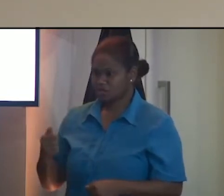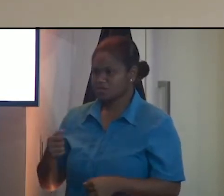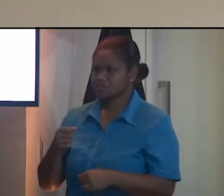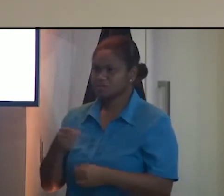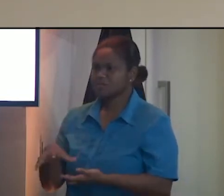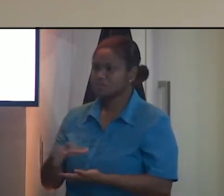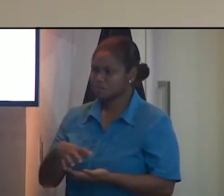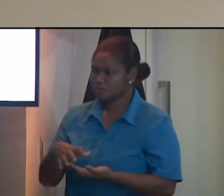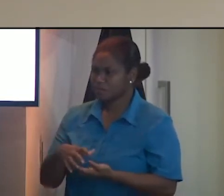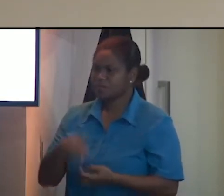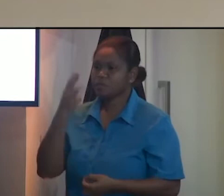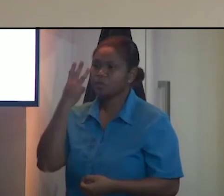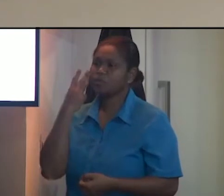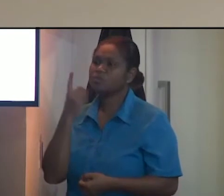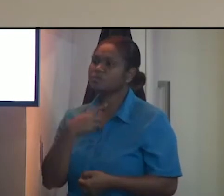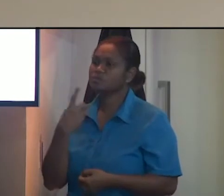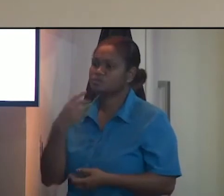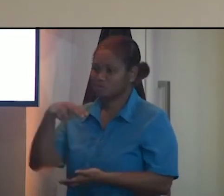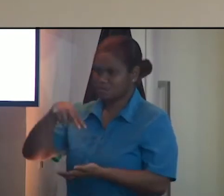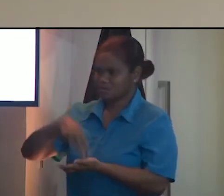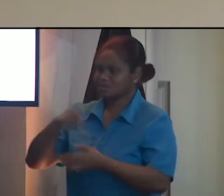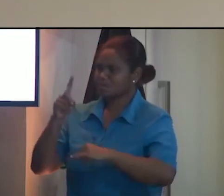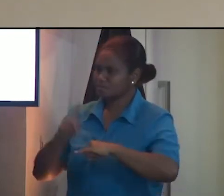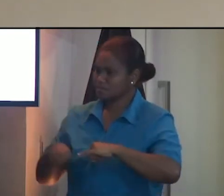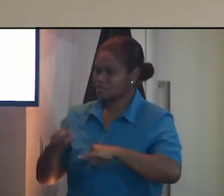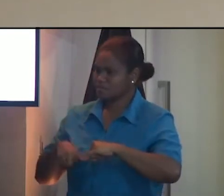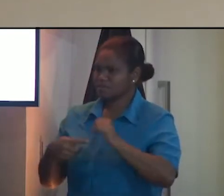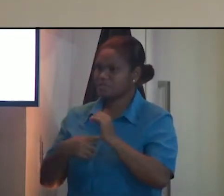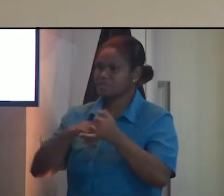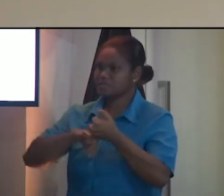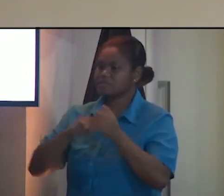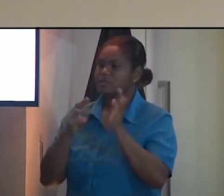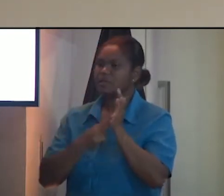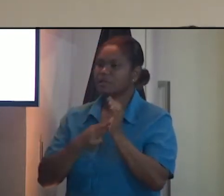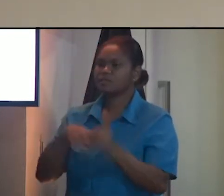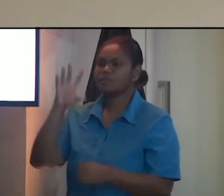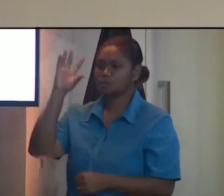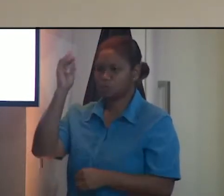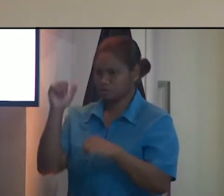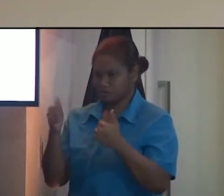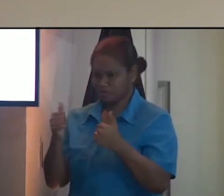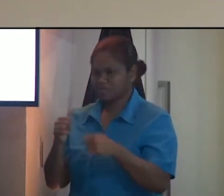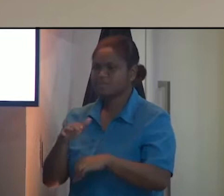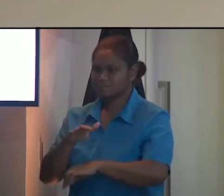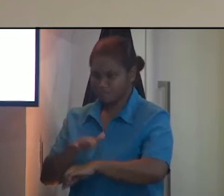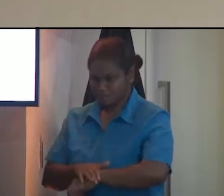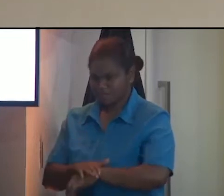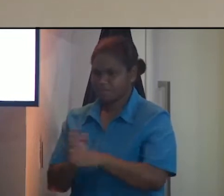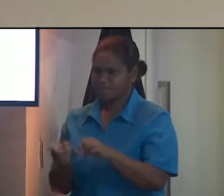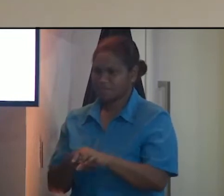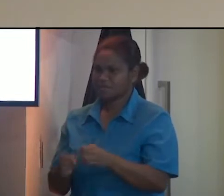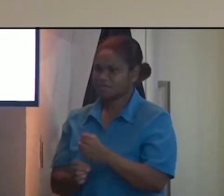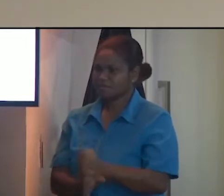contested through the TSM, which has been voted by both men and women, and they have won and they have run in the open seats, and they did win as well.